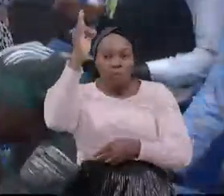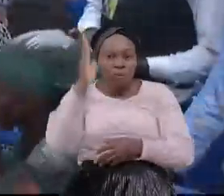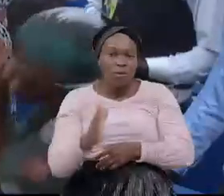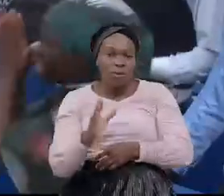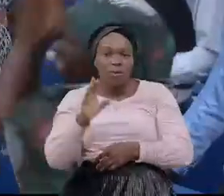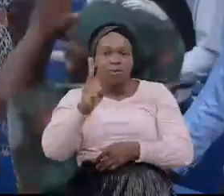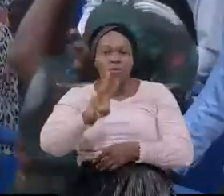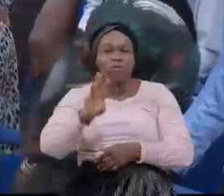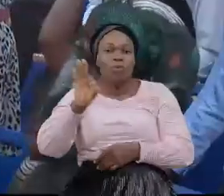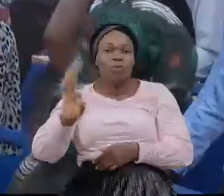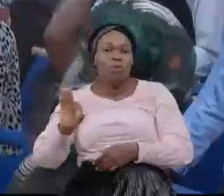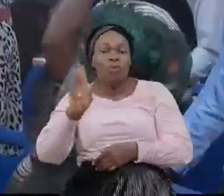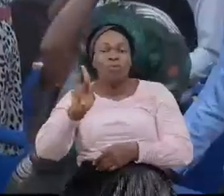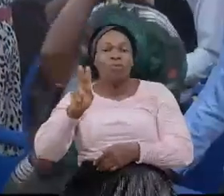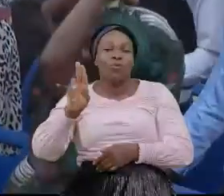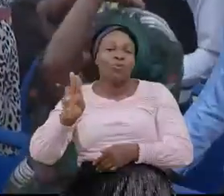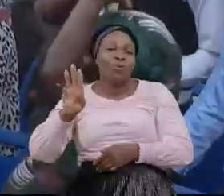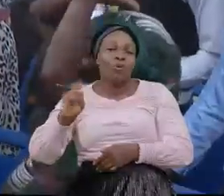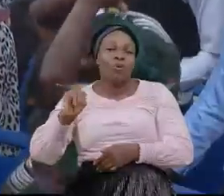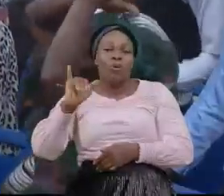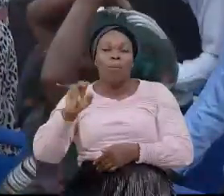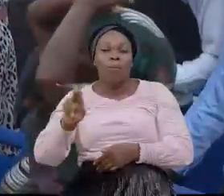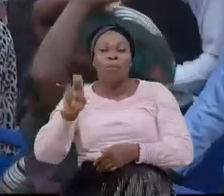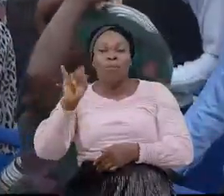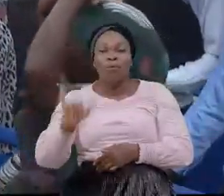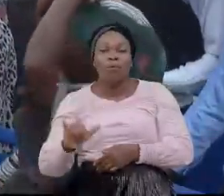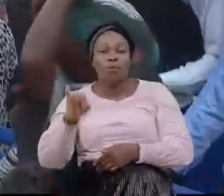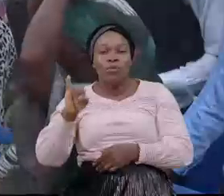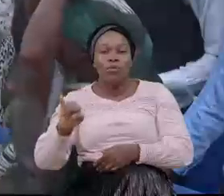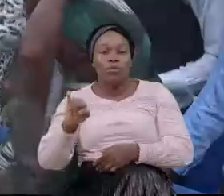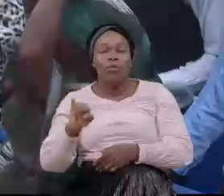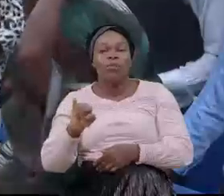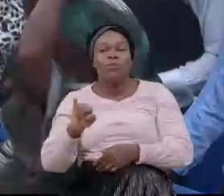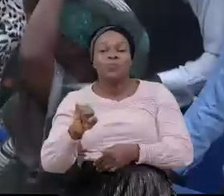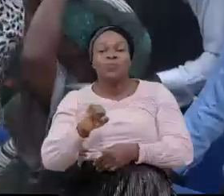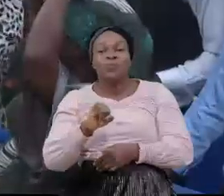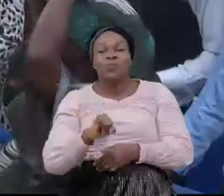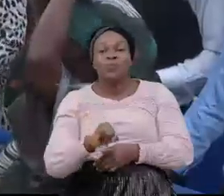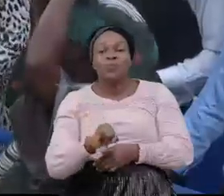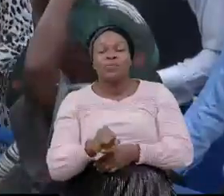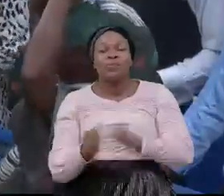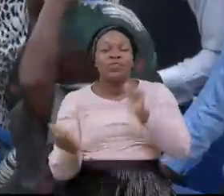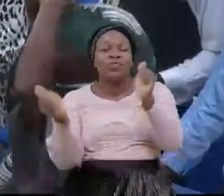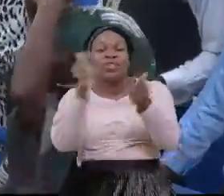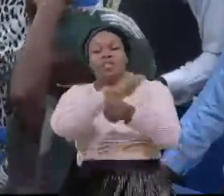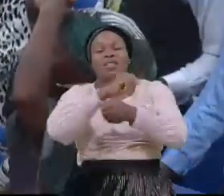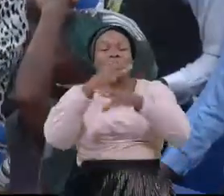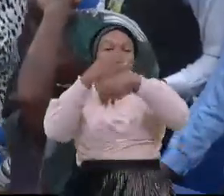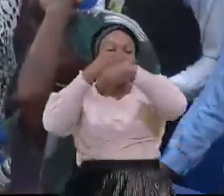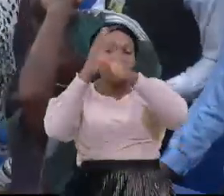Thank you so much. Welcome, thank sir. You. Change makers, praise the Lord.